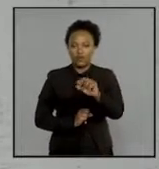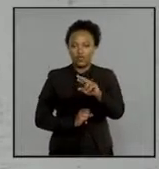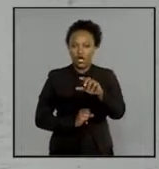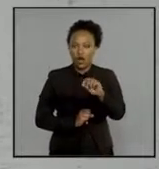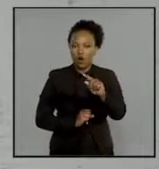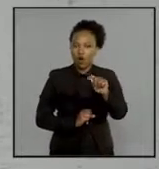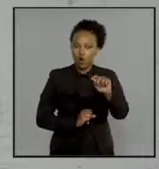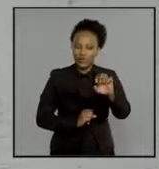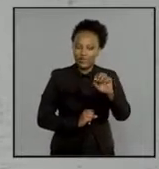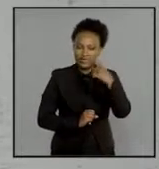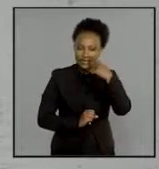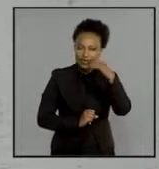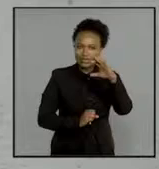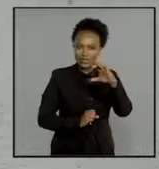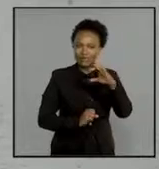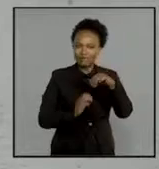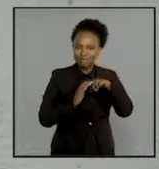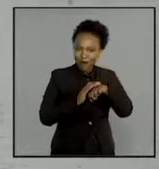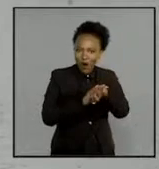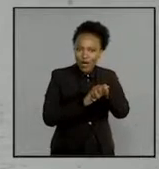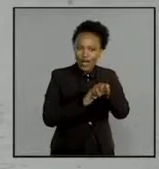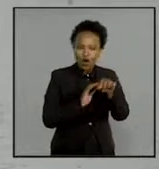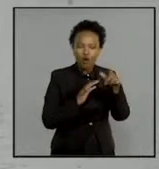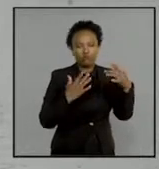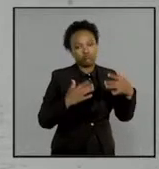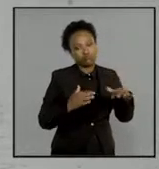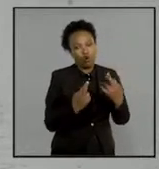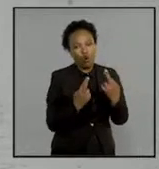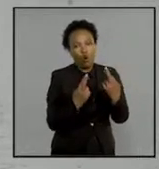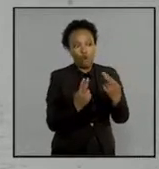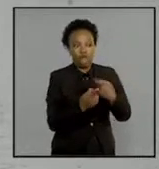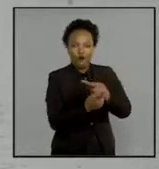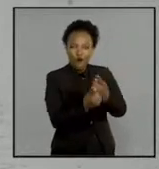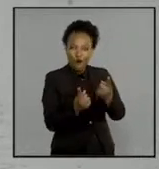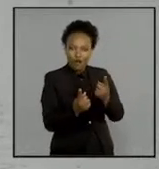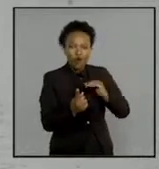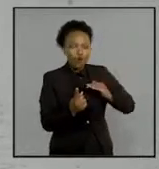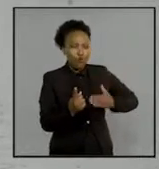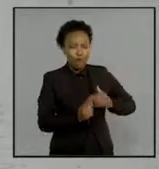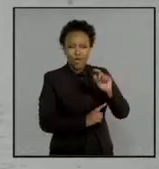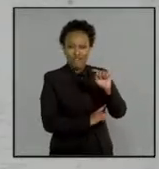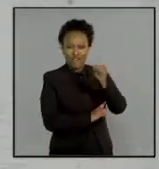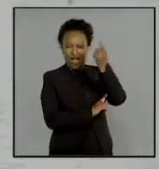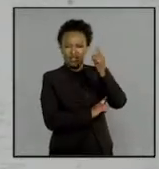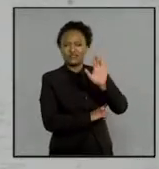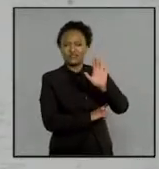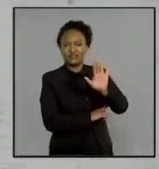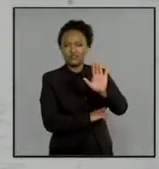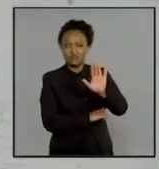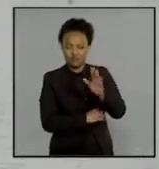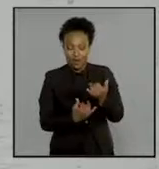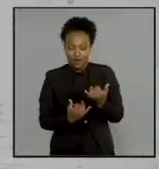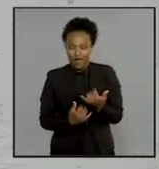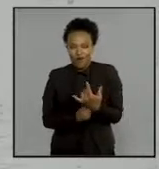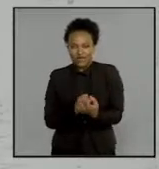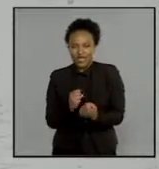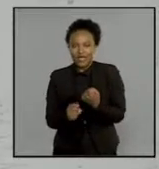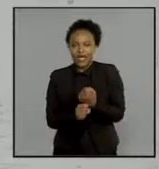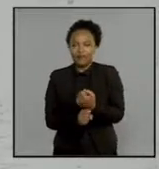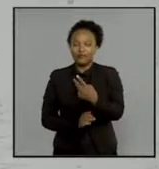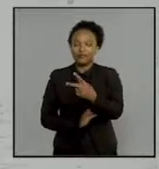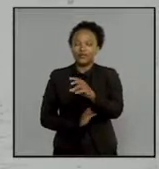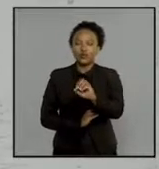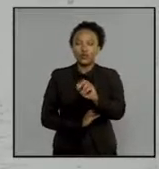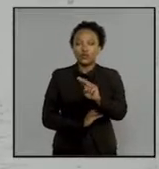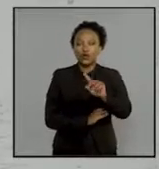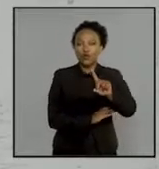Mannya Maxeke, a beacon of hope and inspiration to all, a woman of firsts. This is why 2021